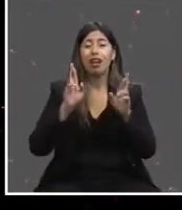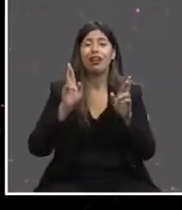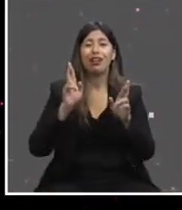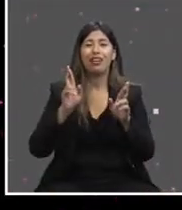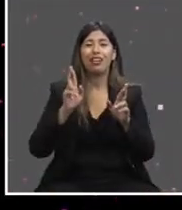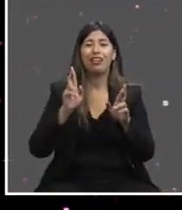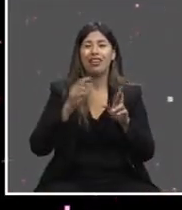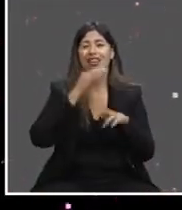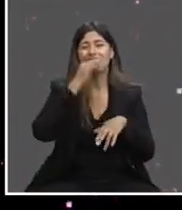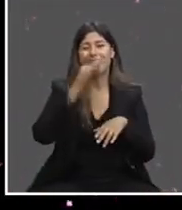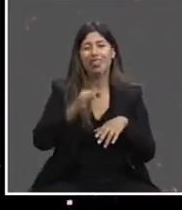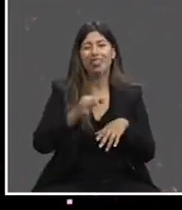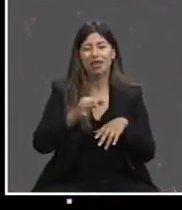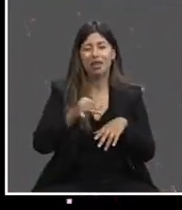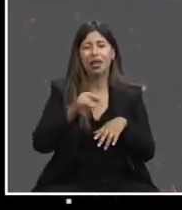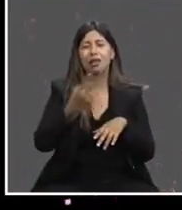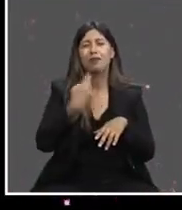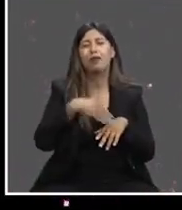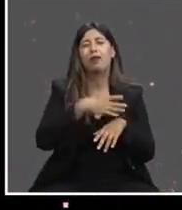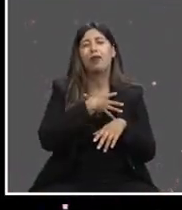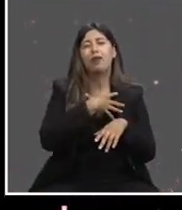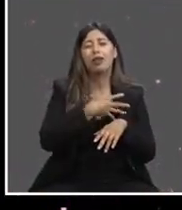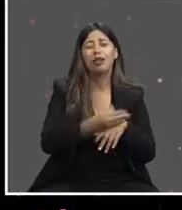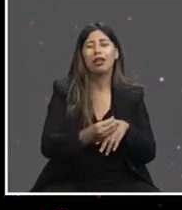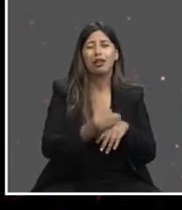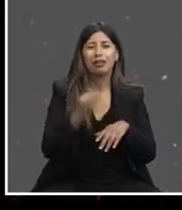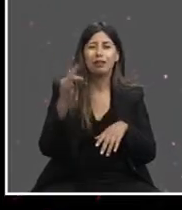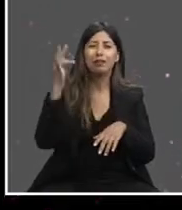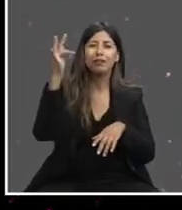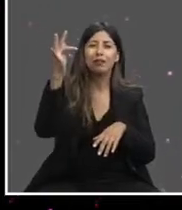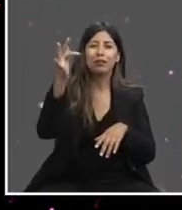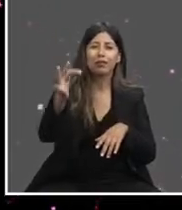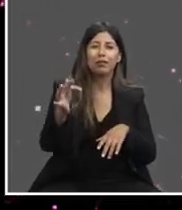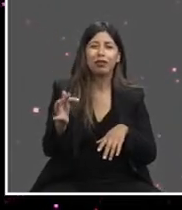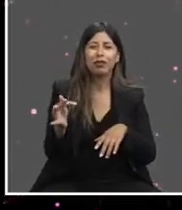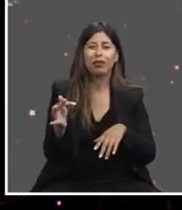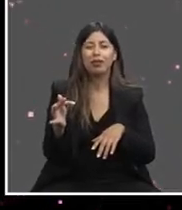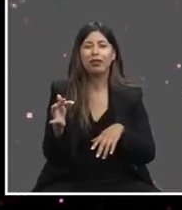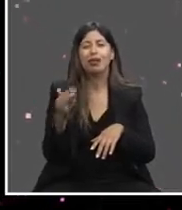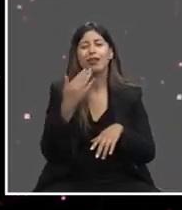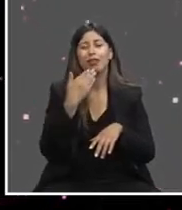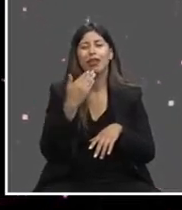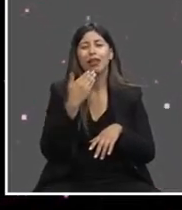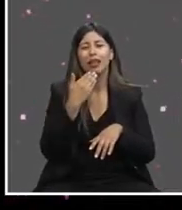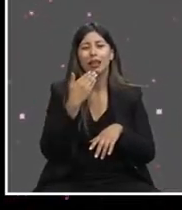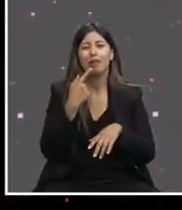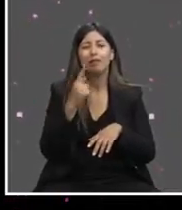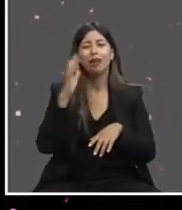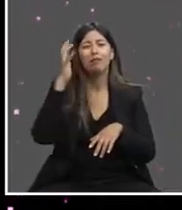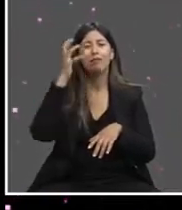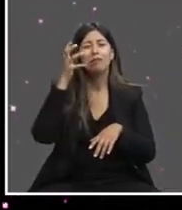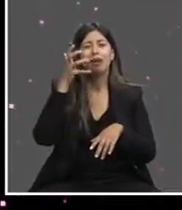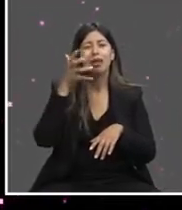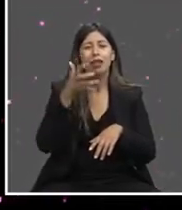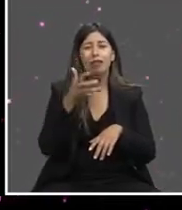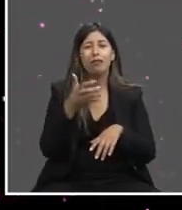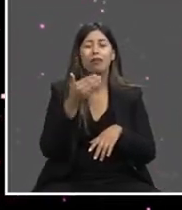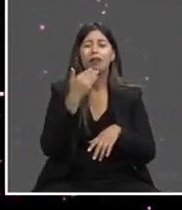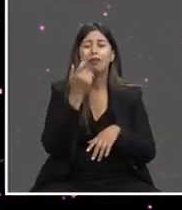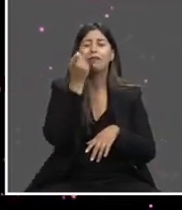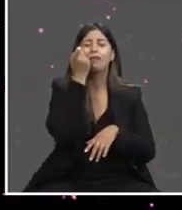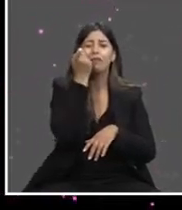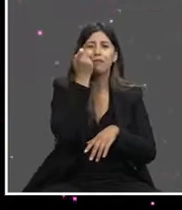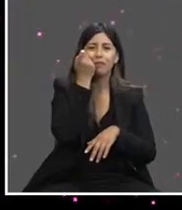future is ripe with possibility. We've achieved a rich understanding of the world we inhabit and a level of health and prosperity of which